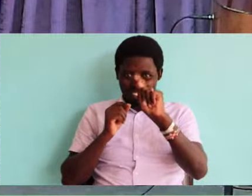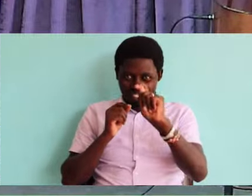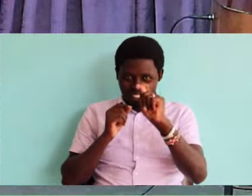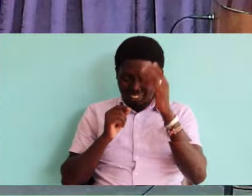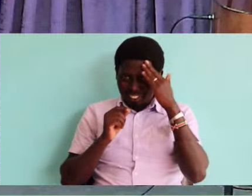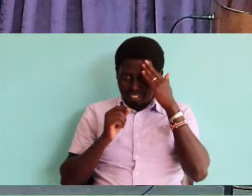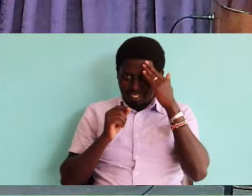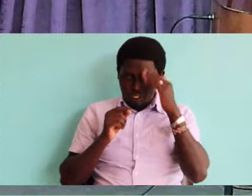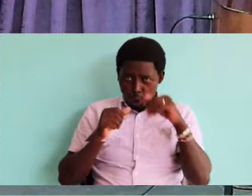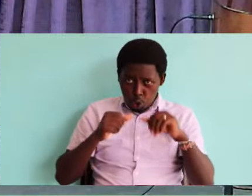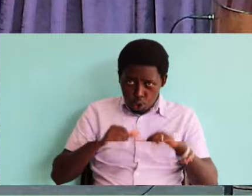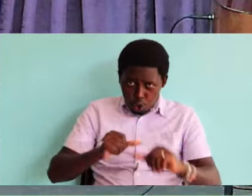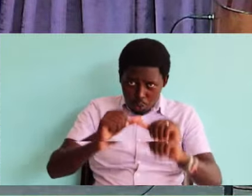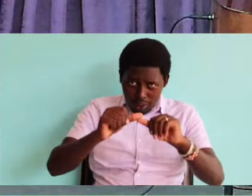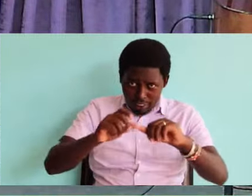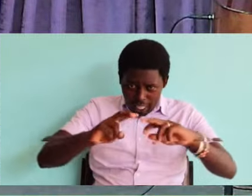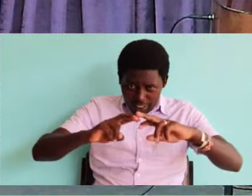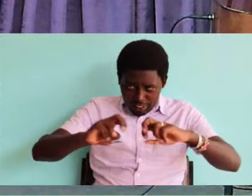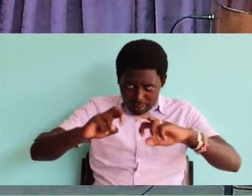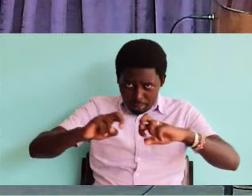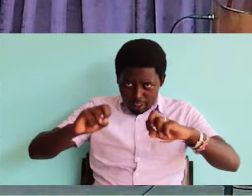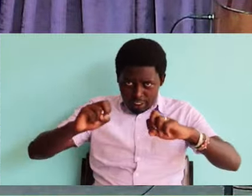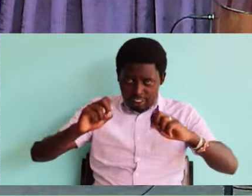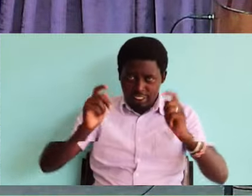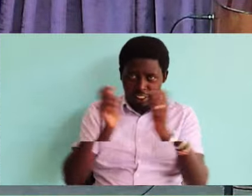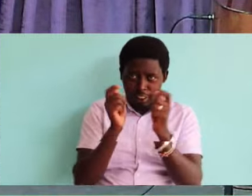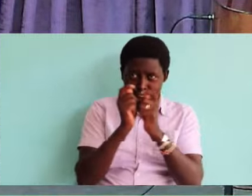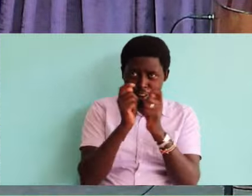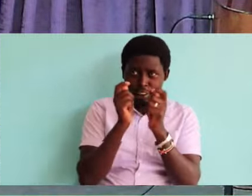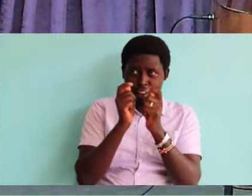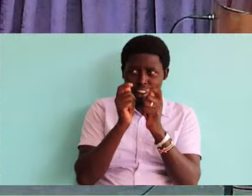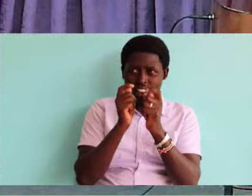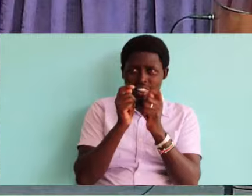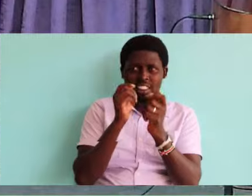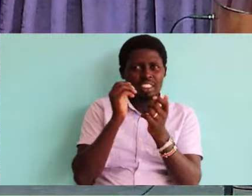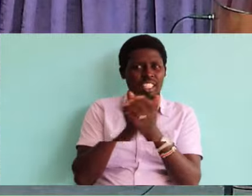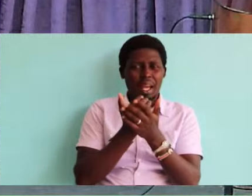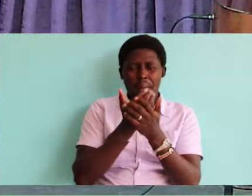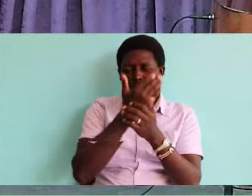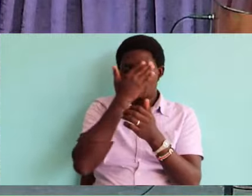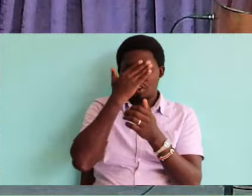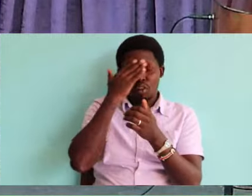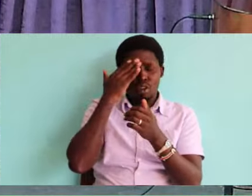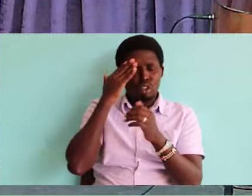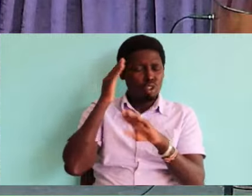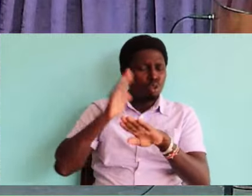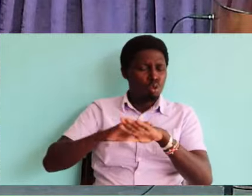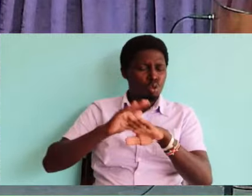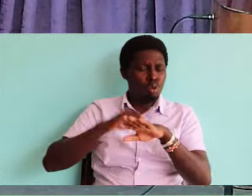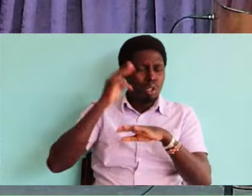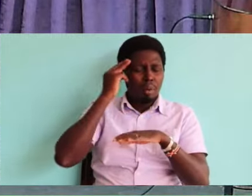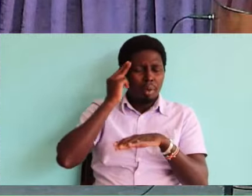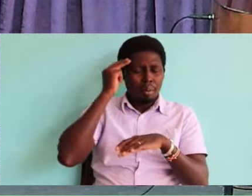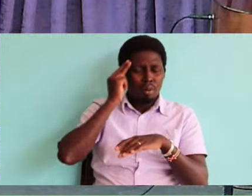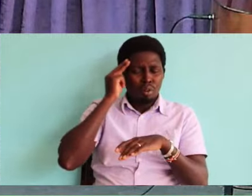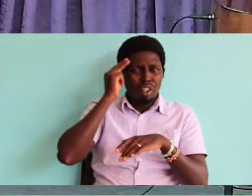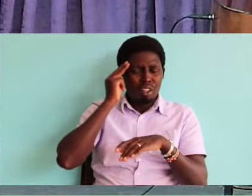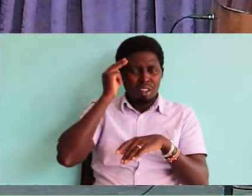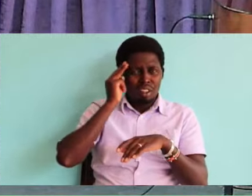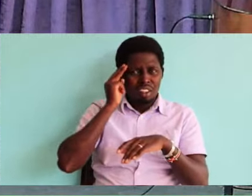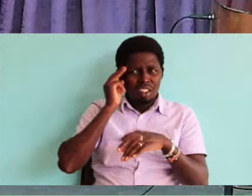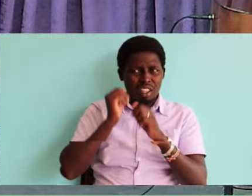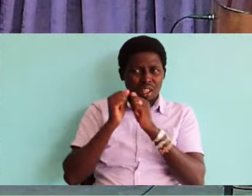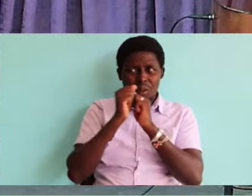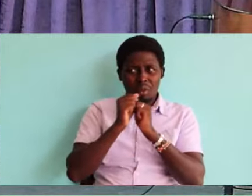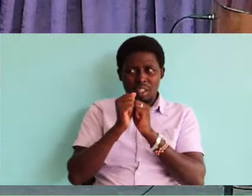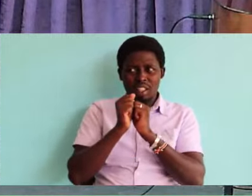you may not have some good memories with CATS. Yes, so I